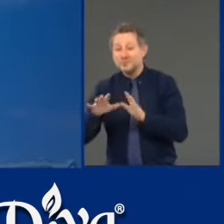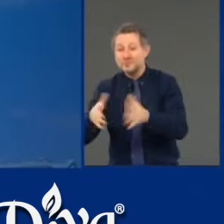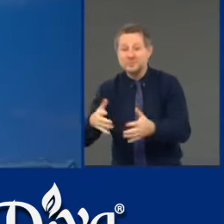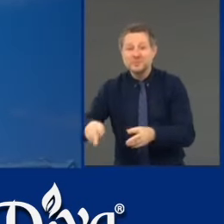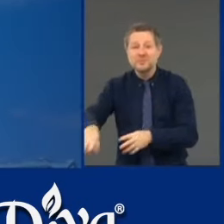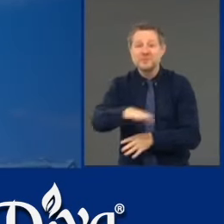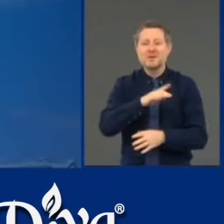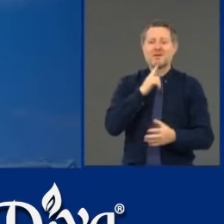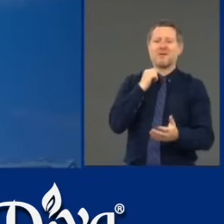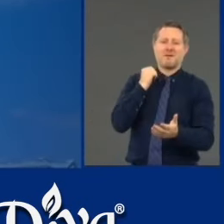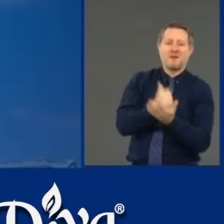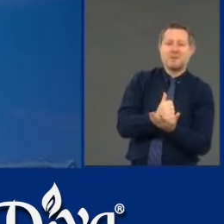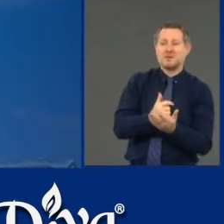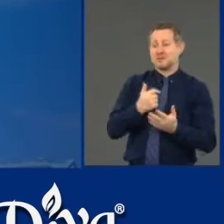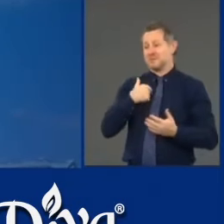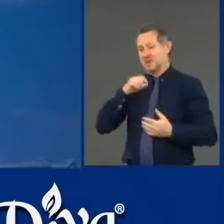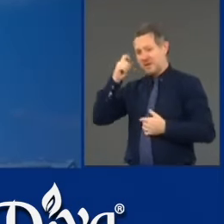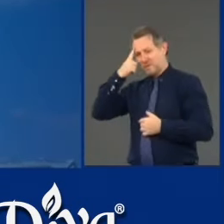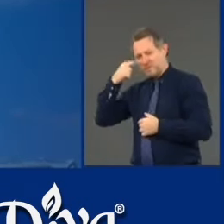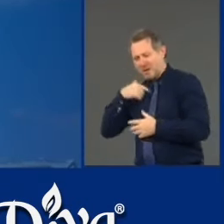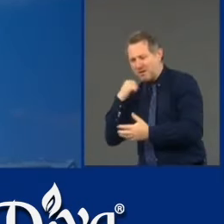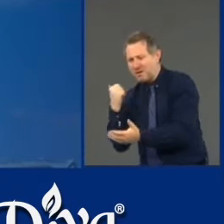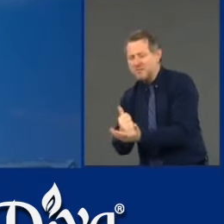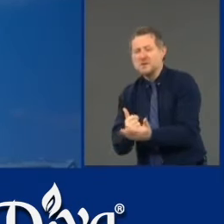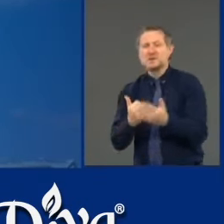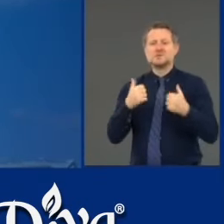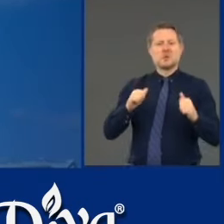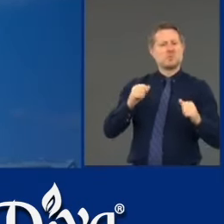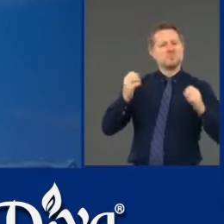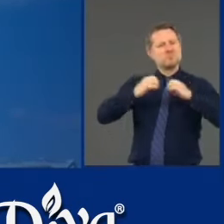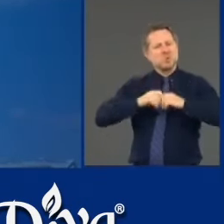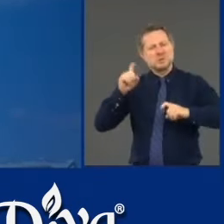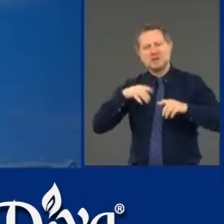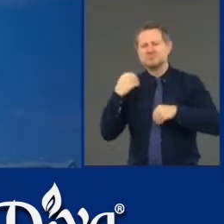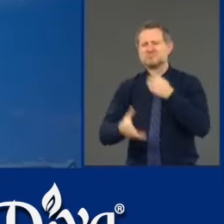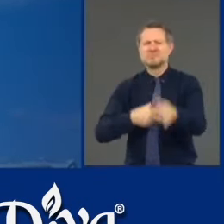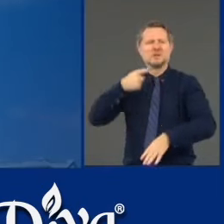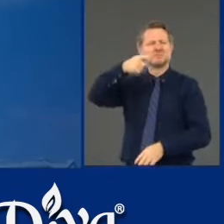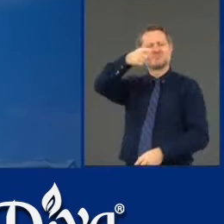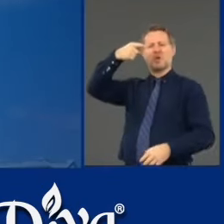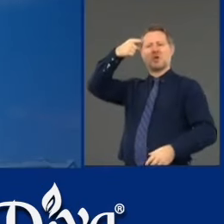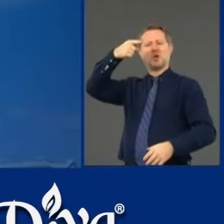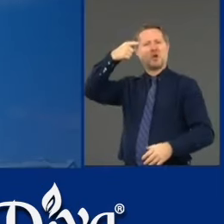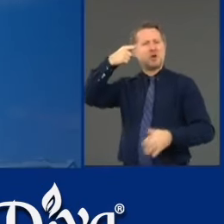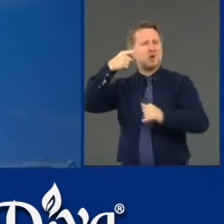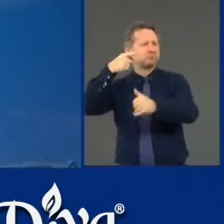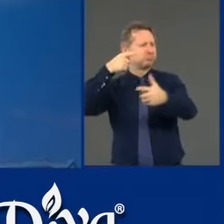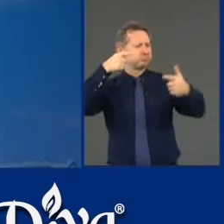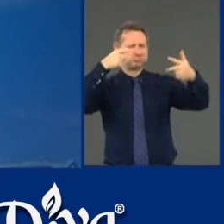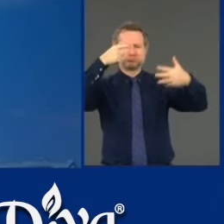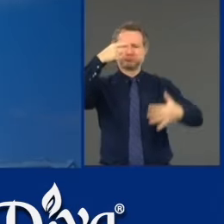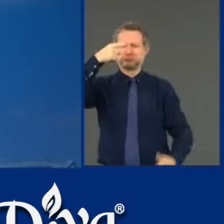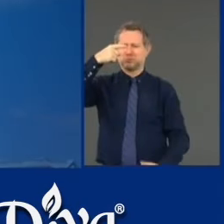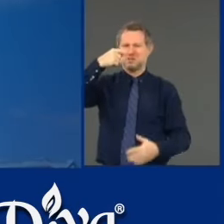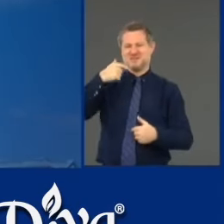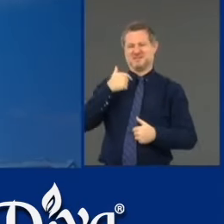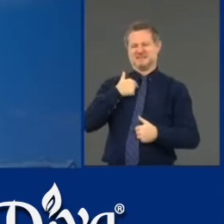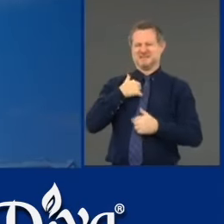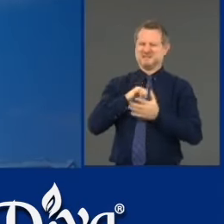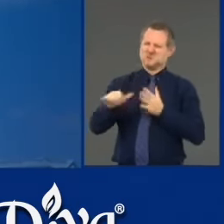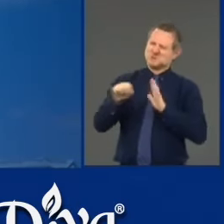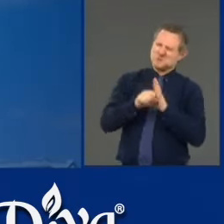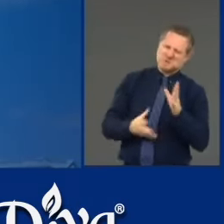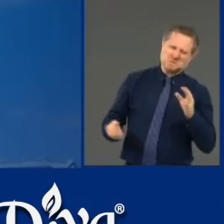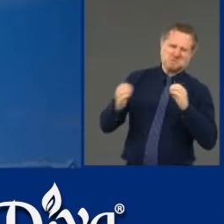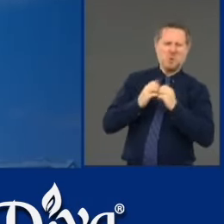can. We're doing more testing than any other state. We've been more aggressive than any